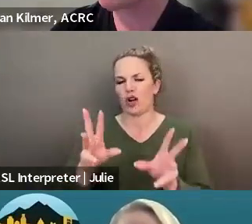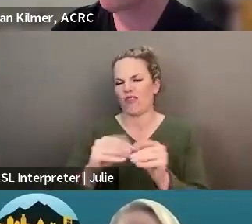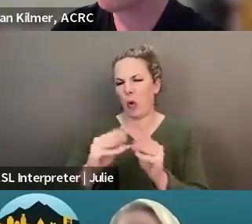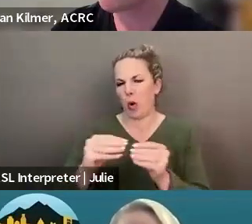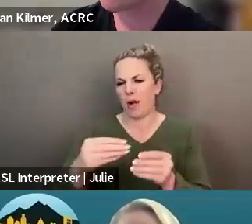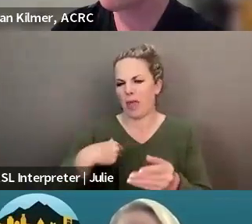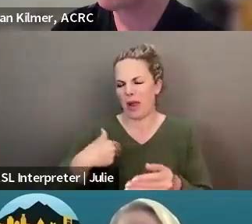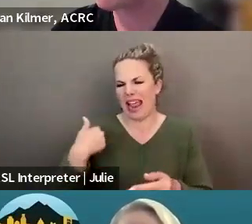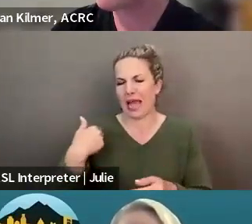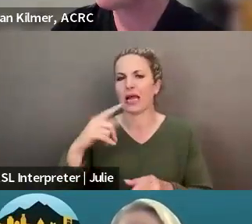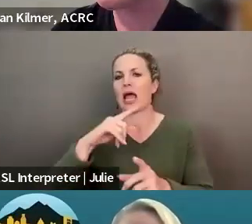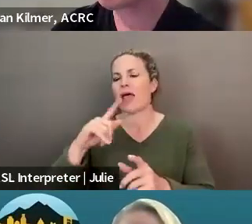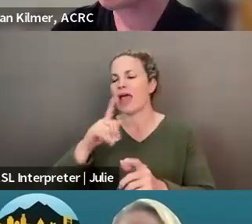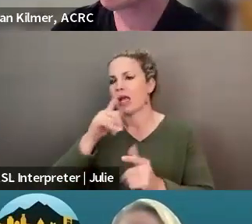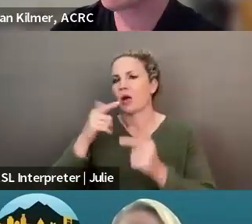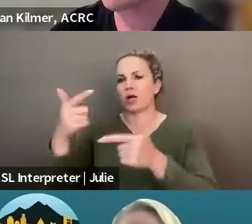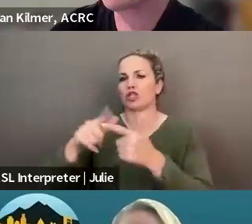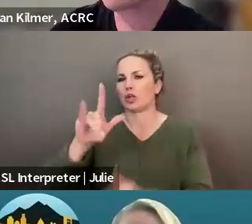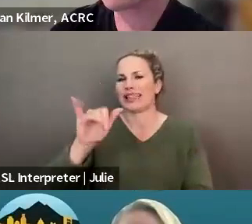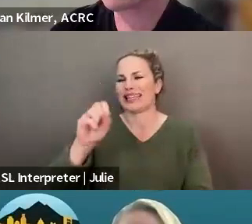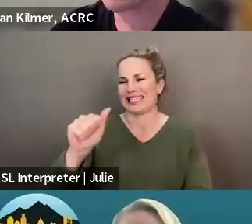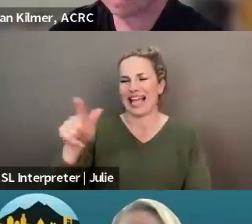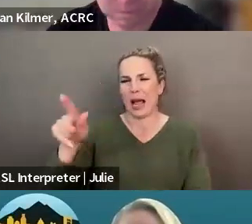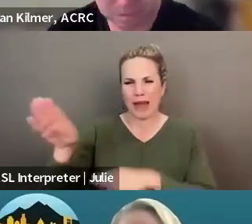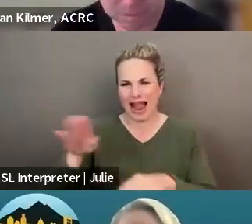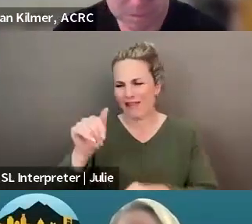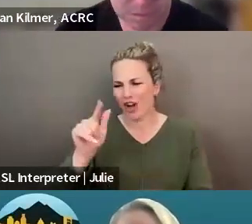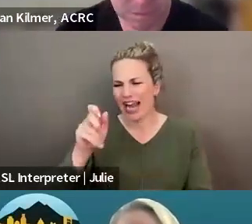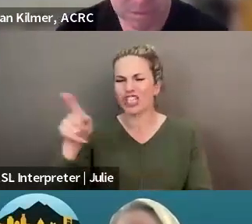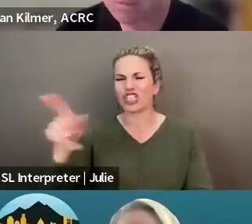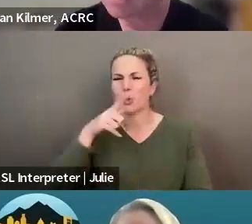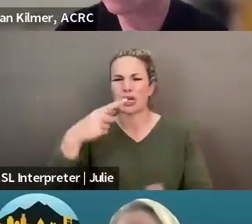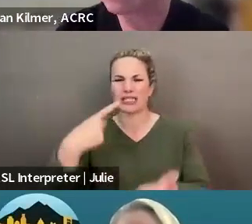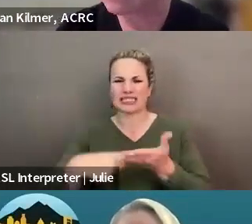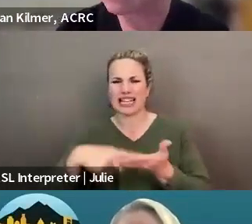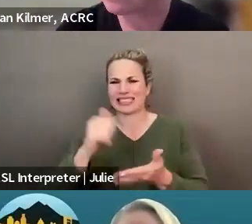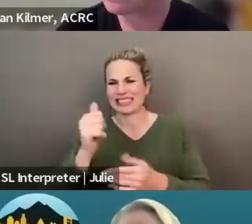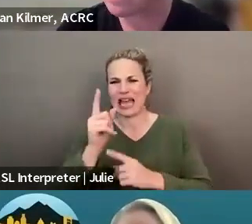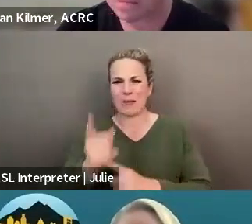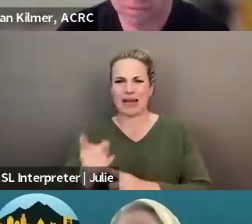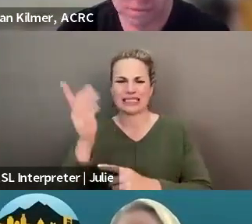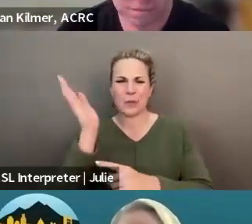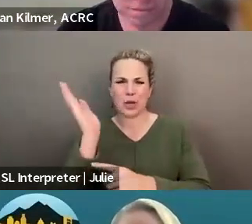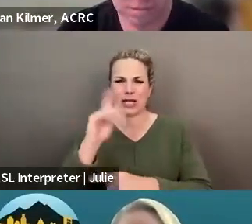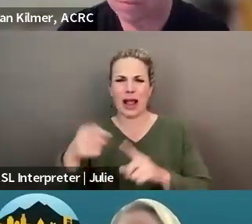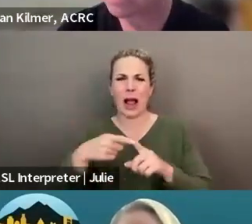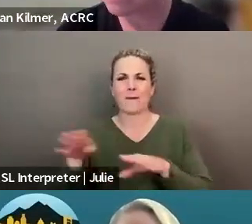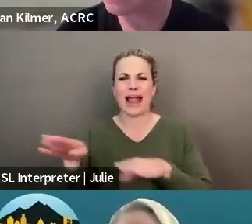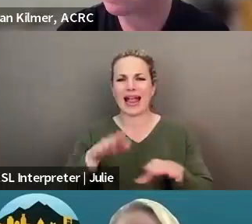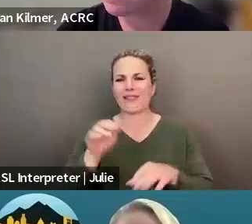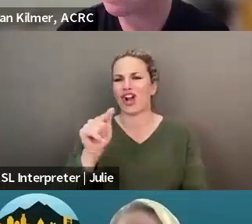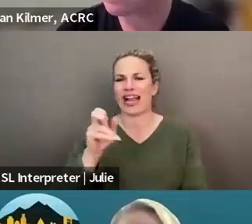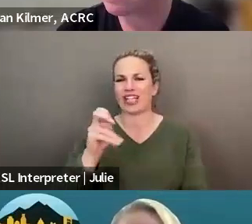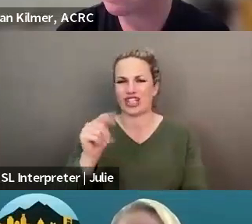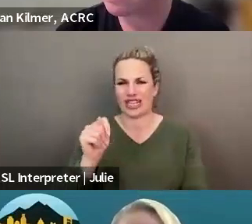to Lisa from Behavior Agent. She's got probably about 10 minutes or so. We're going to do a presentation talking about Behavior Agent a little